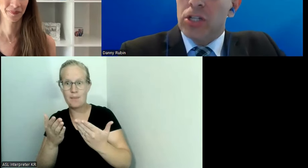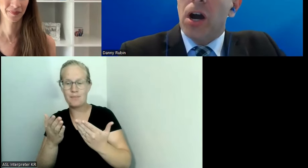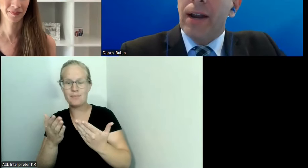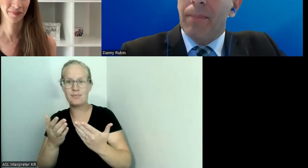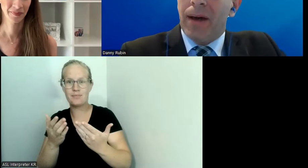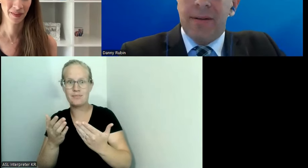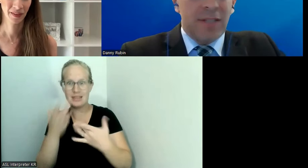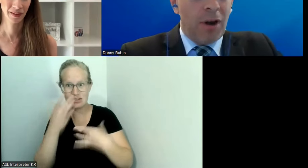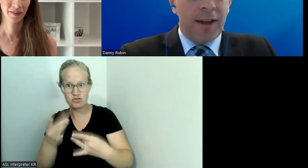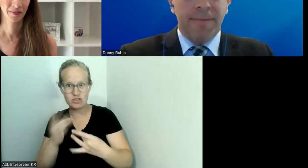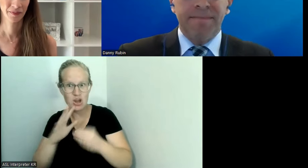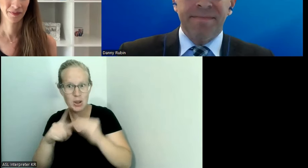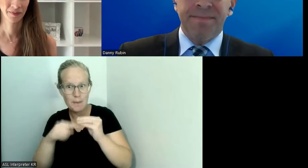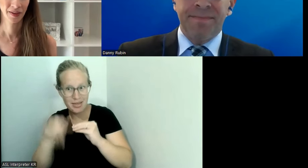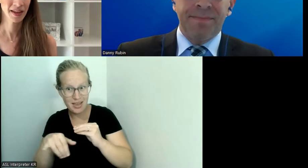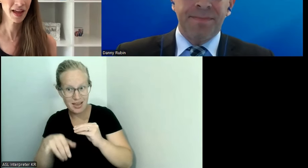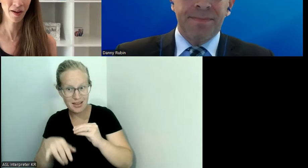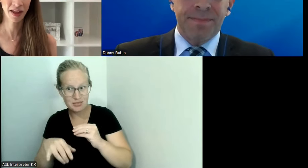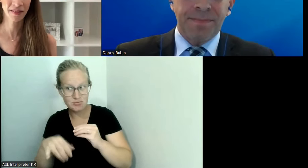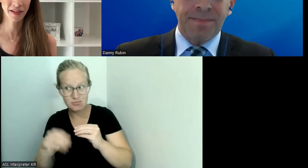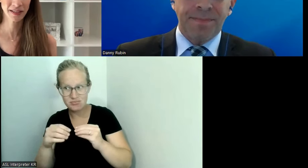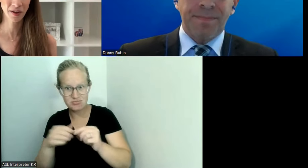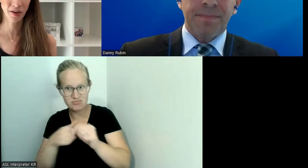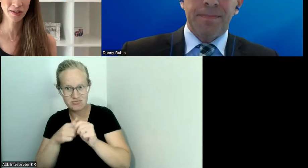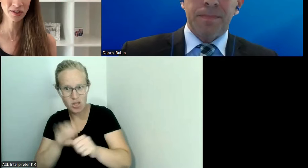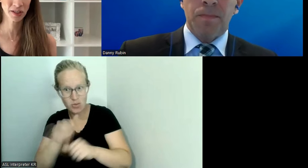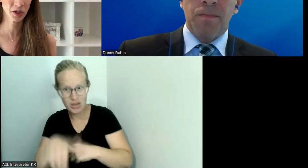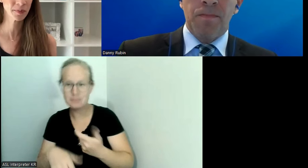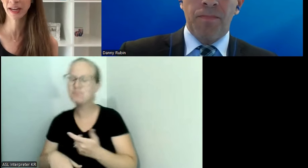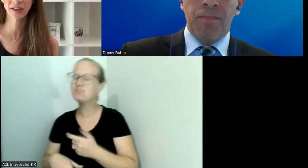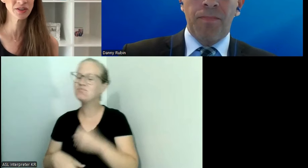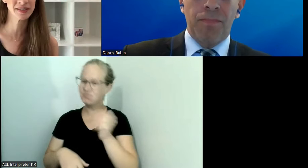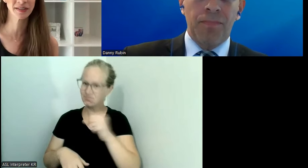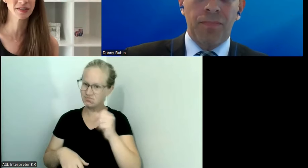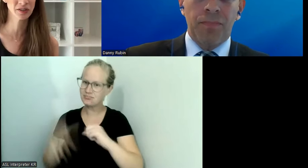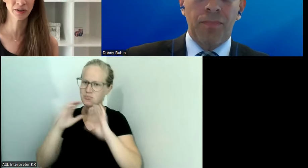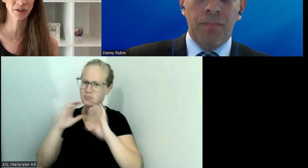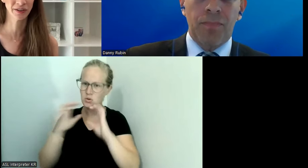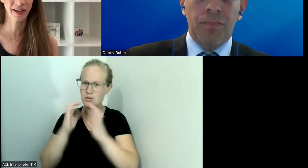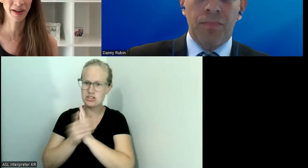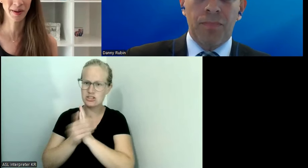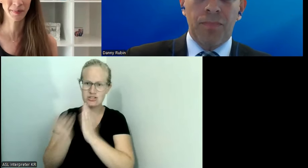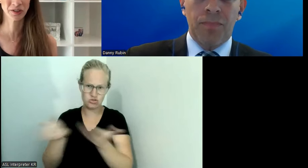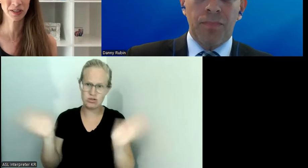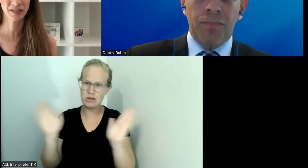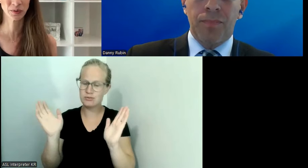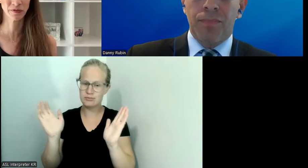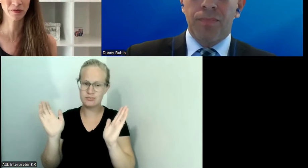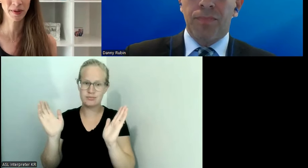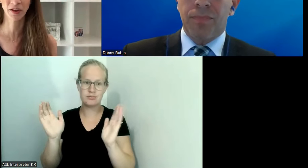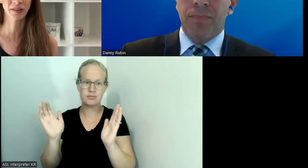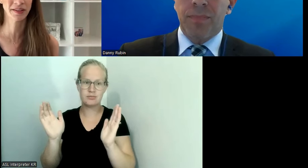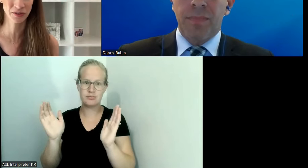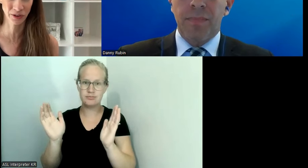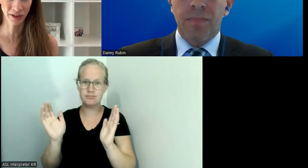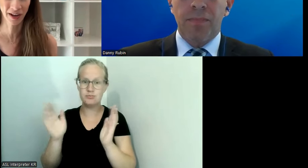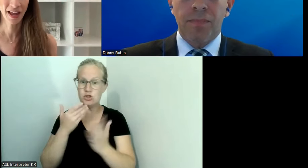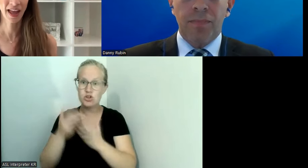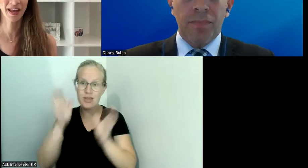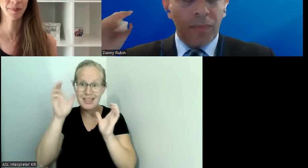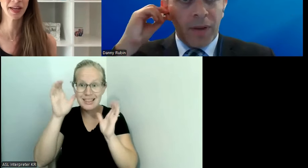interested in talking about. Is that right? Yeah. And I think it's all, it's just like communication skills in general. Um, just sort of being a good